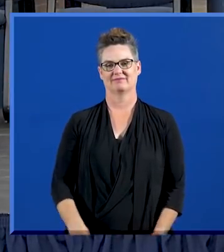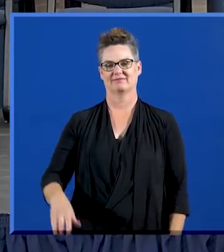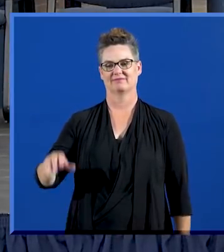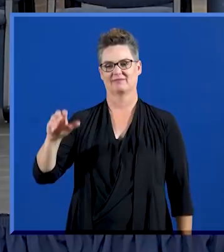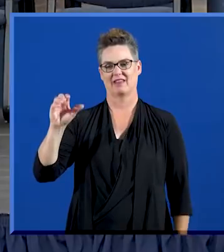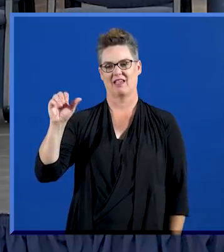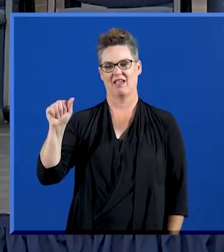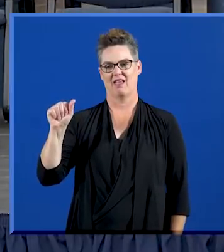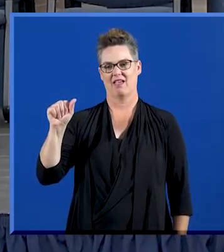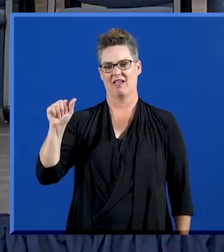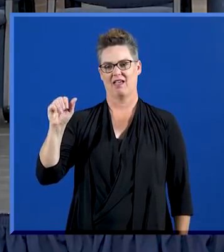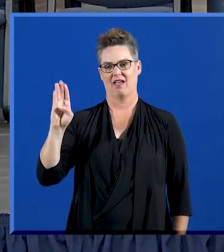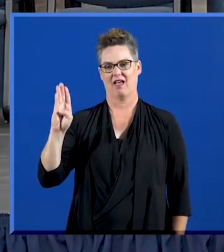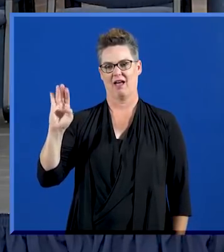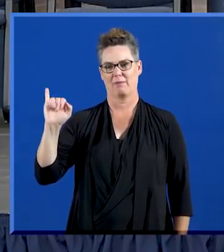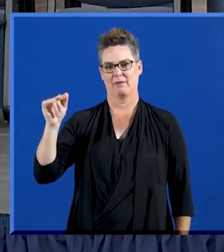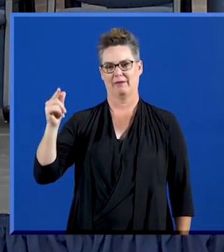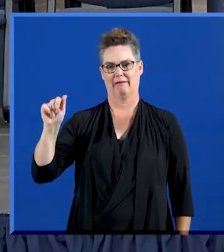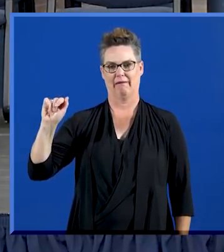Abigail Barnabas.